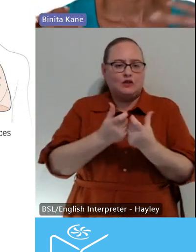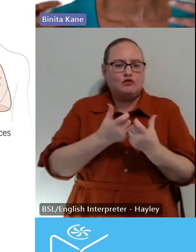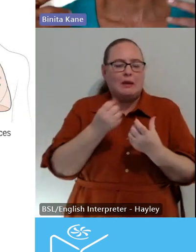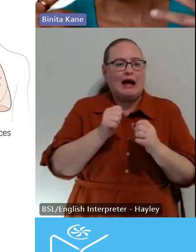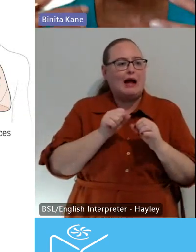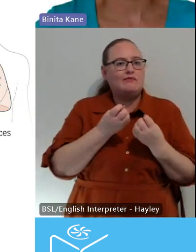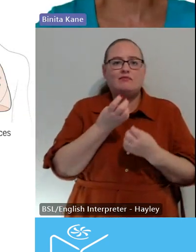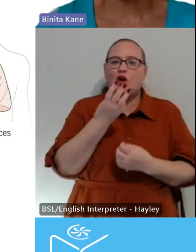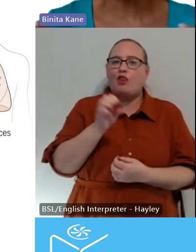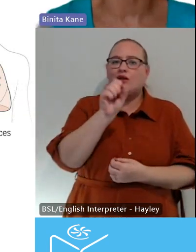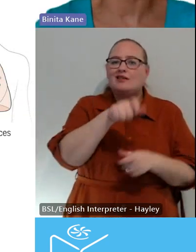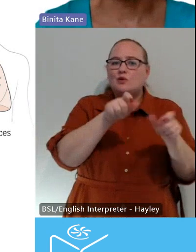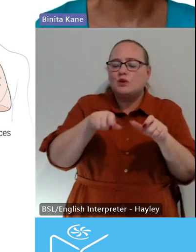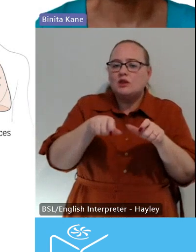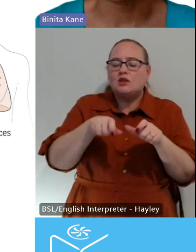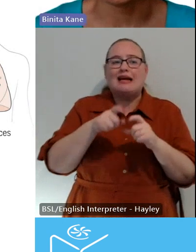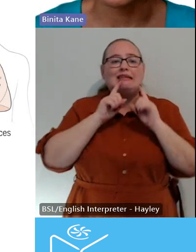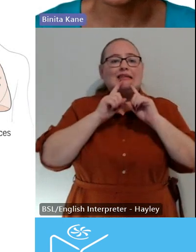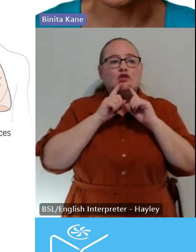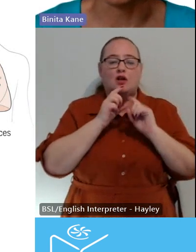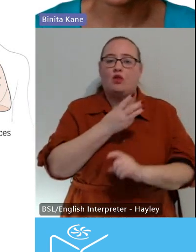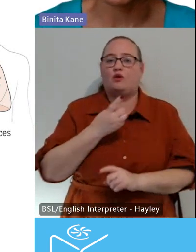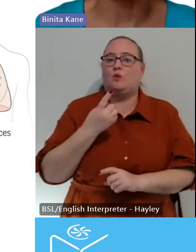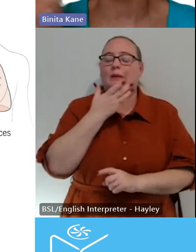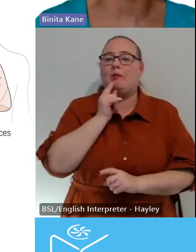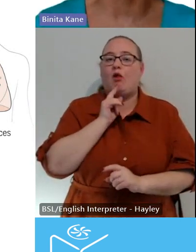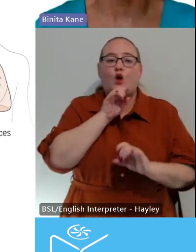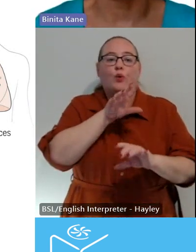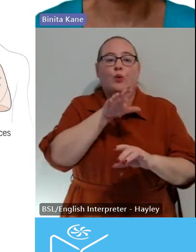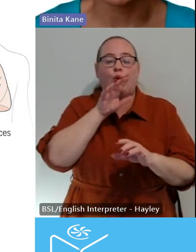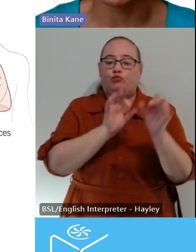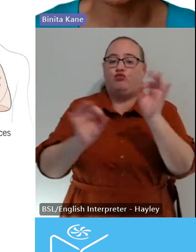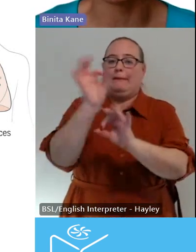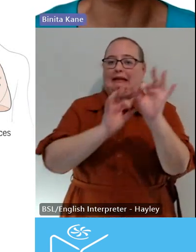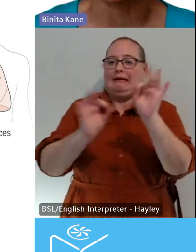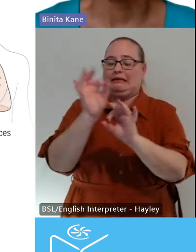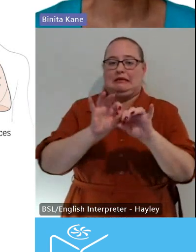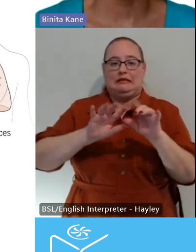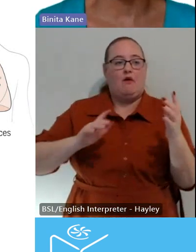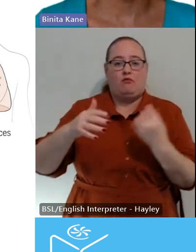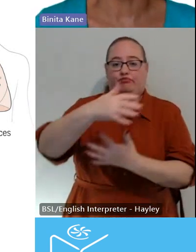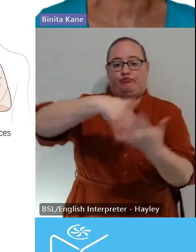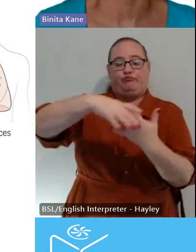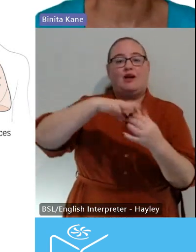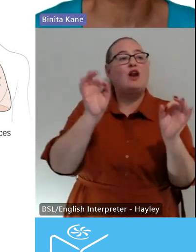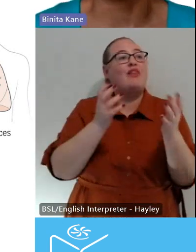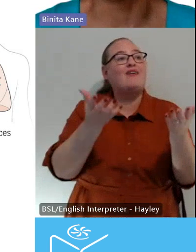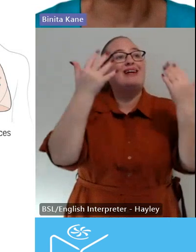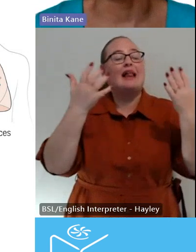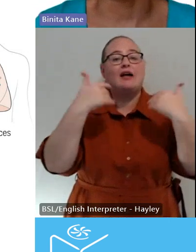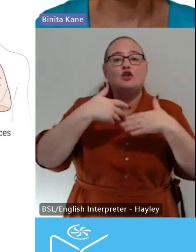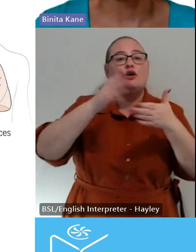teacher, you can imagine the volumes of droplets that are circulating around that classroom. And it's not